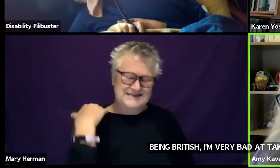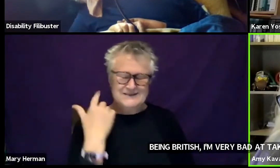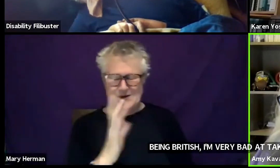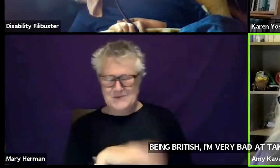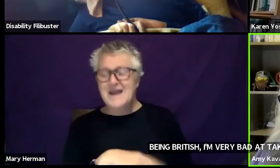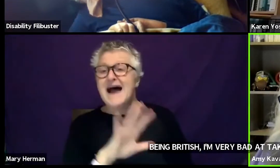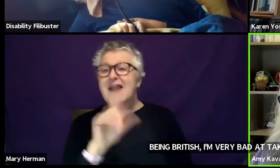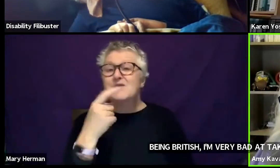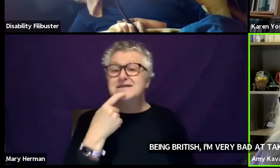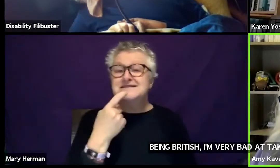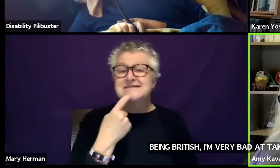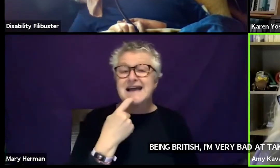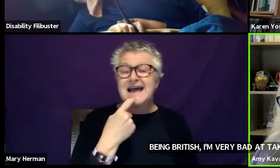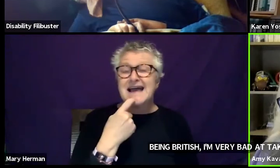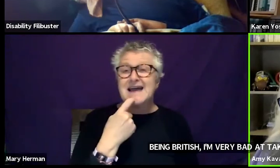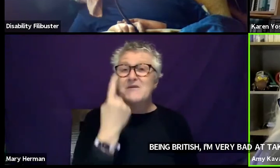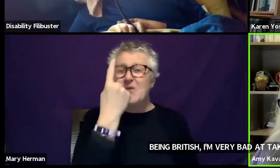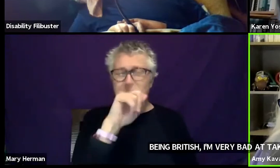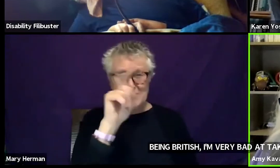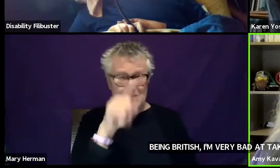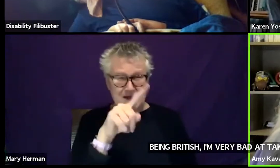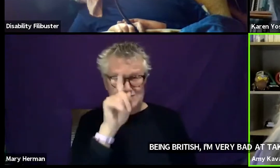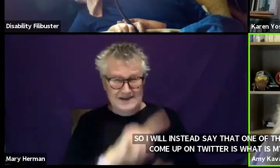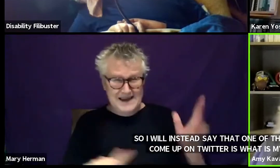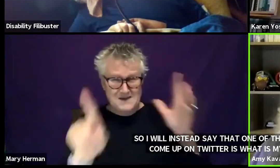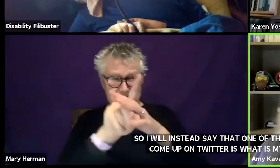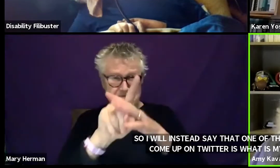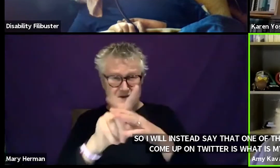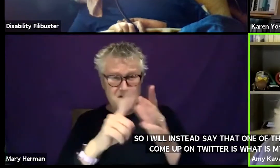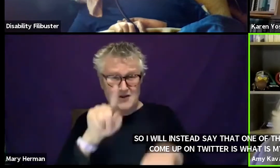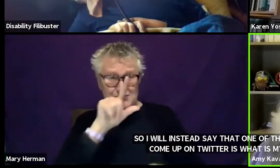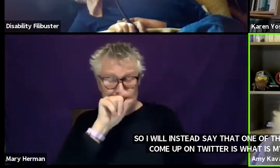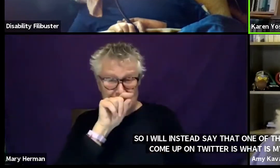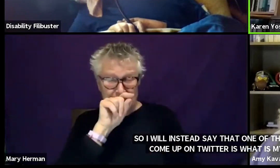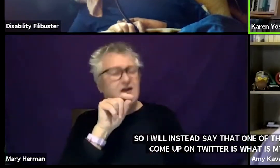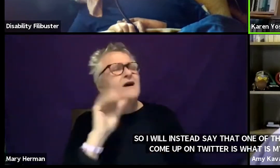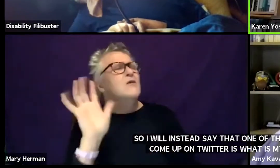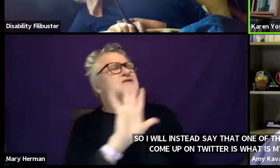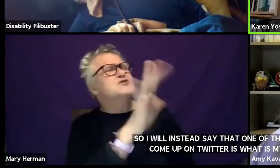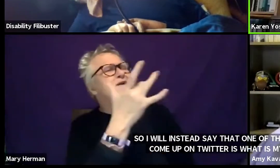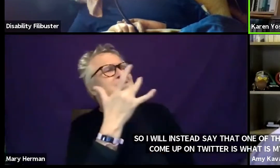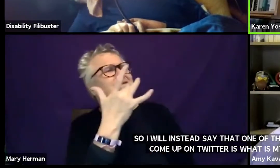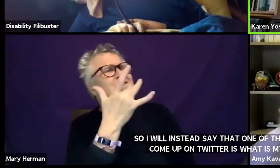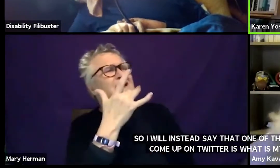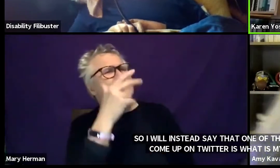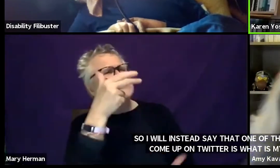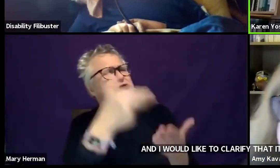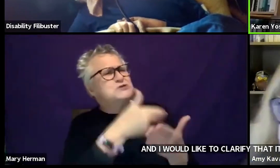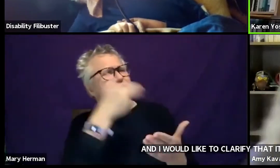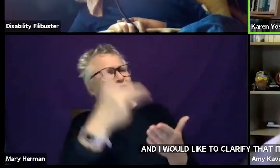is, what is my favorite soup? And I would like to clarify that it is chicken noodle.